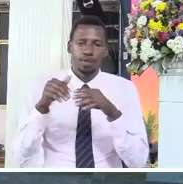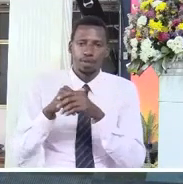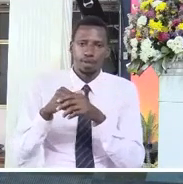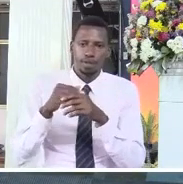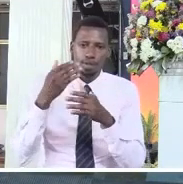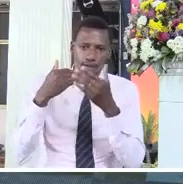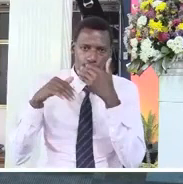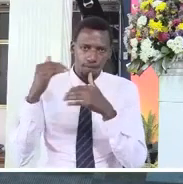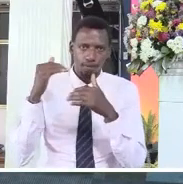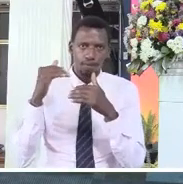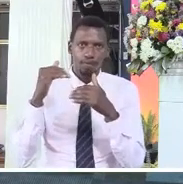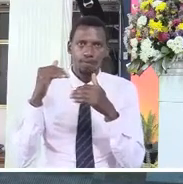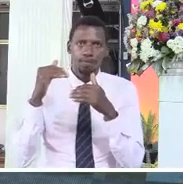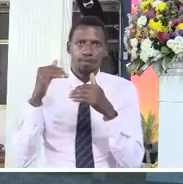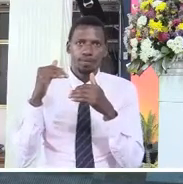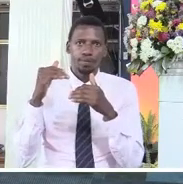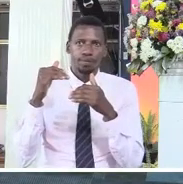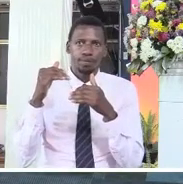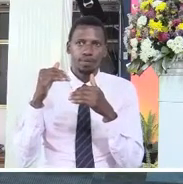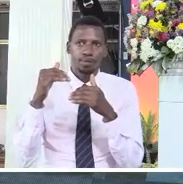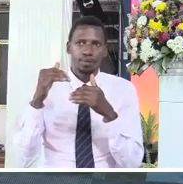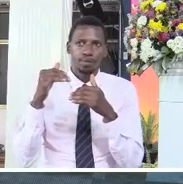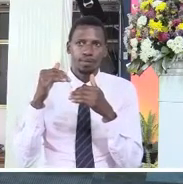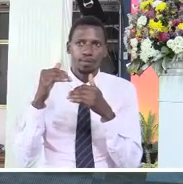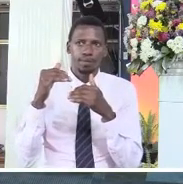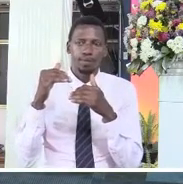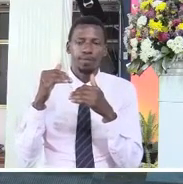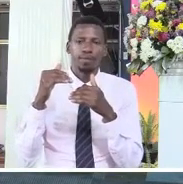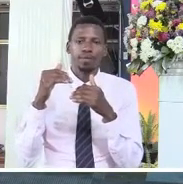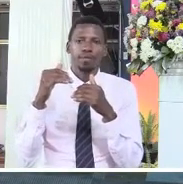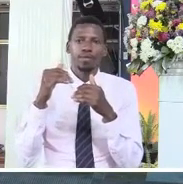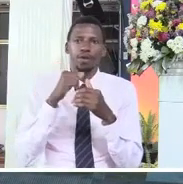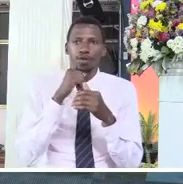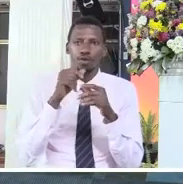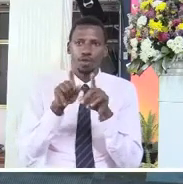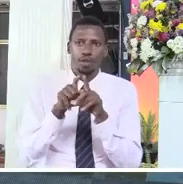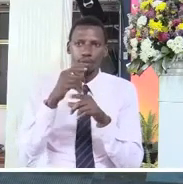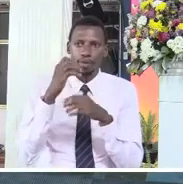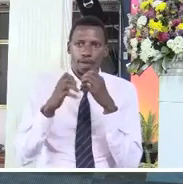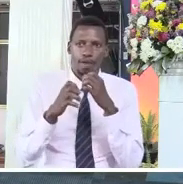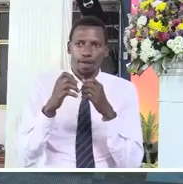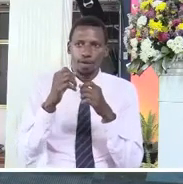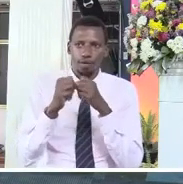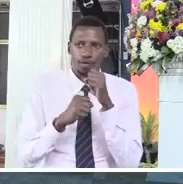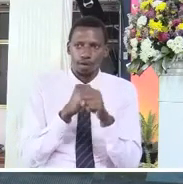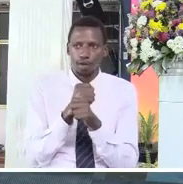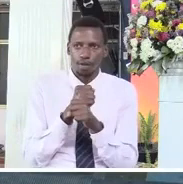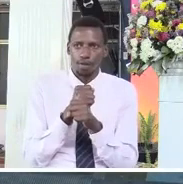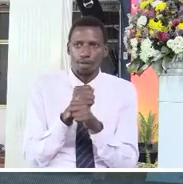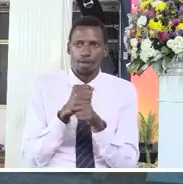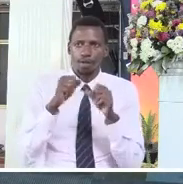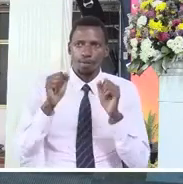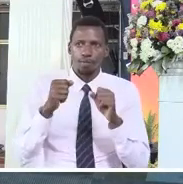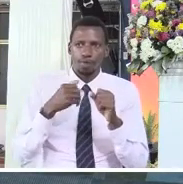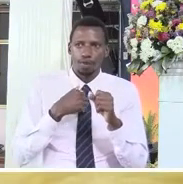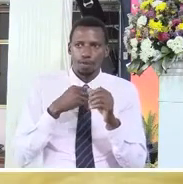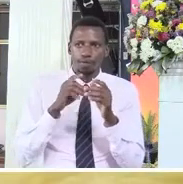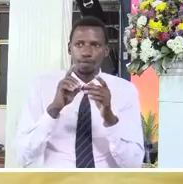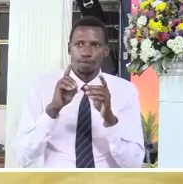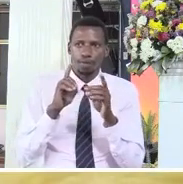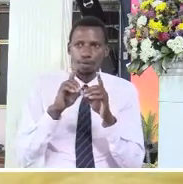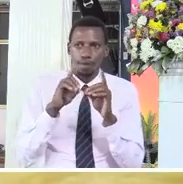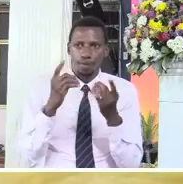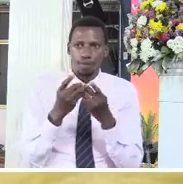campus, as against now the one that we usually do at the end of the year, going to distant places, if you can actually have a department within